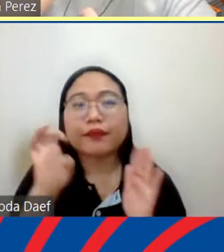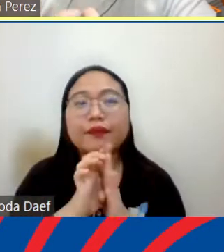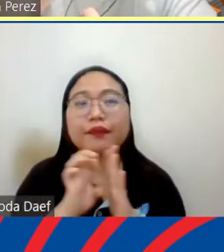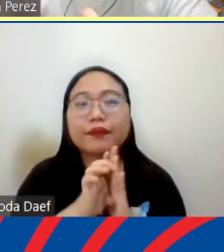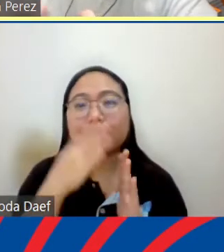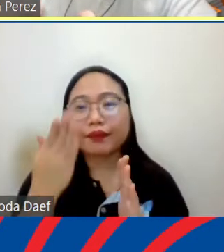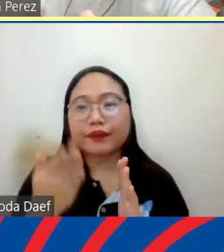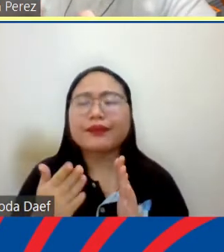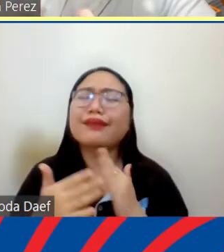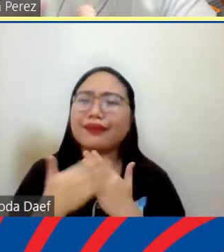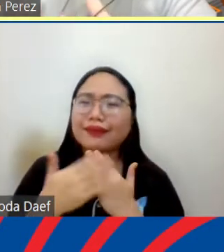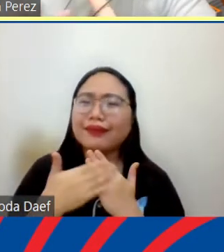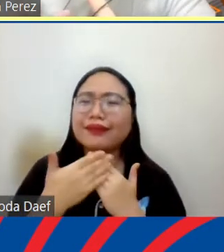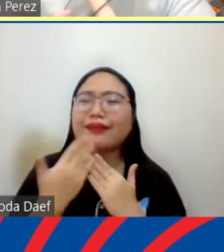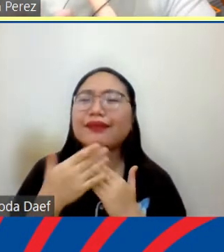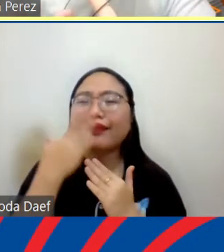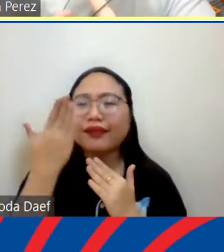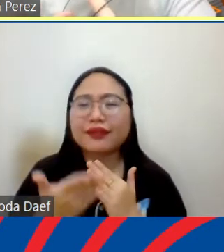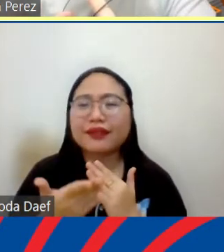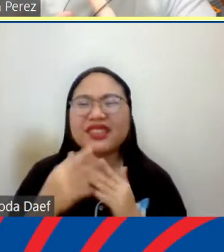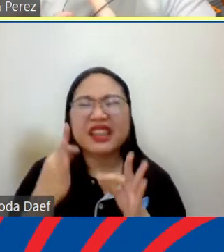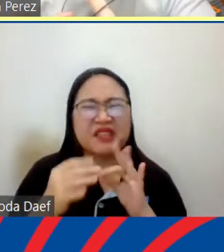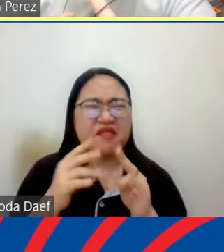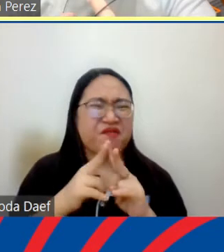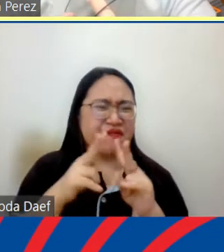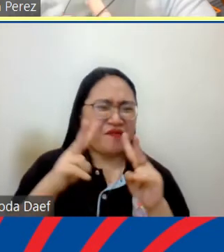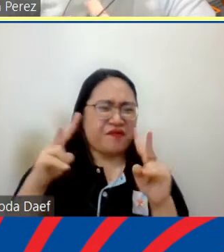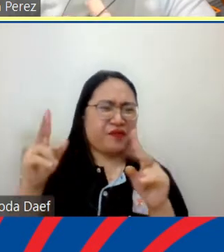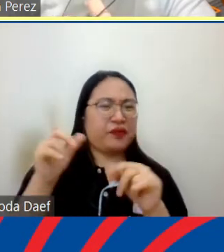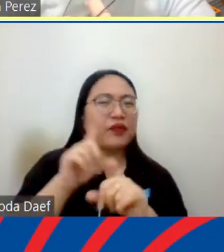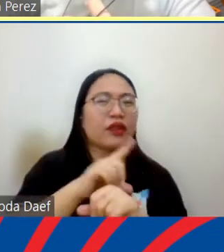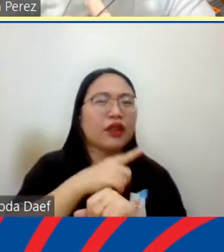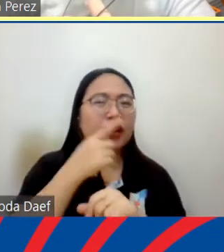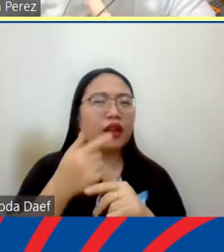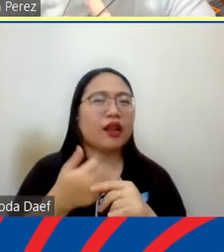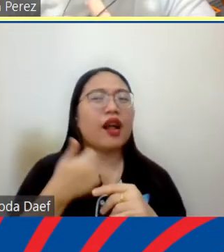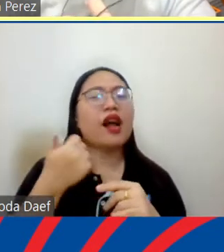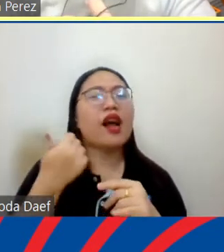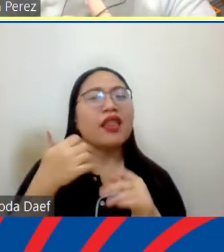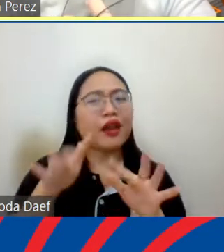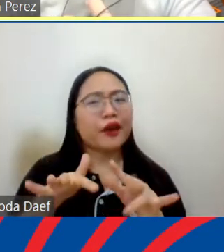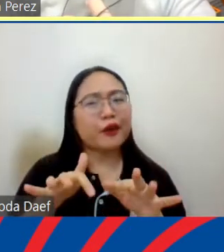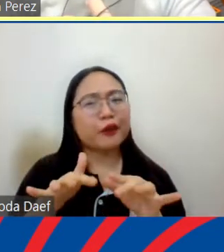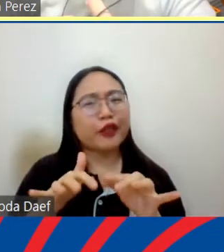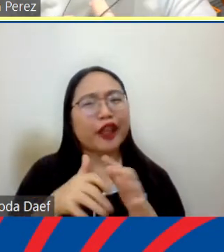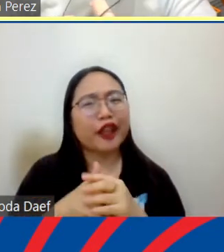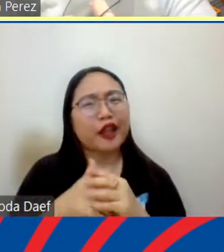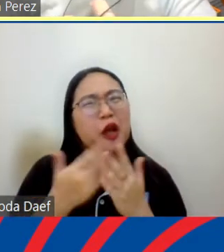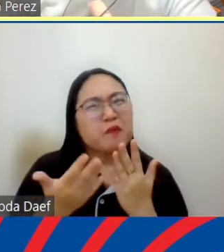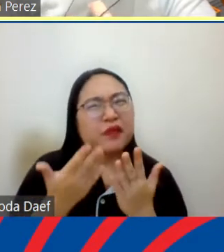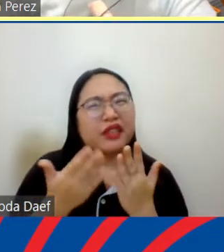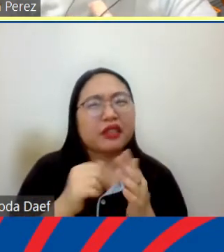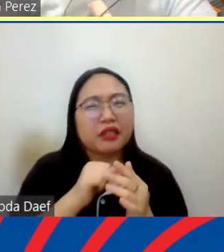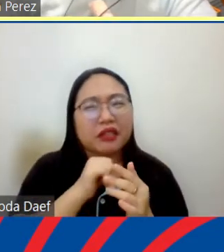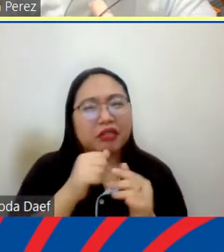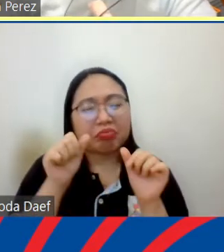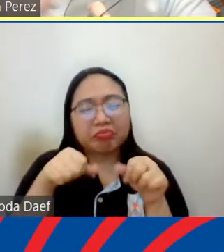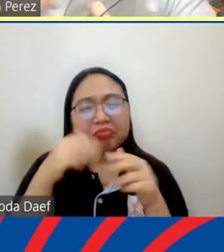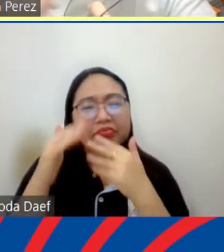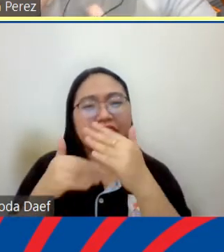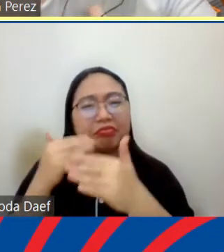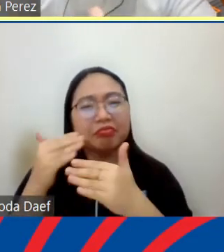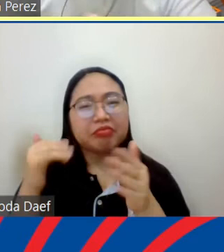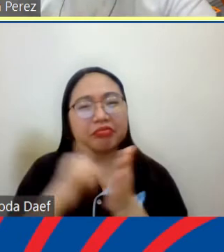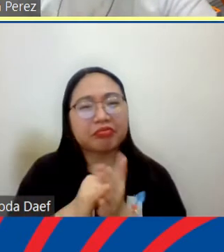siya tingnan. And also, if it's too long, some computers may not be able to process that